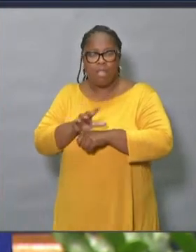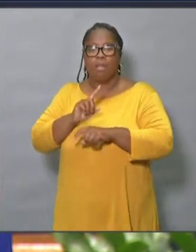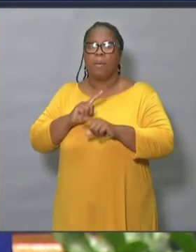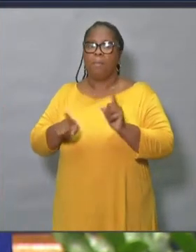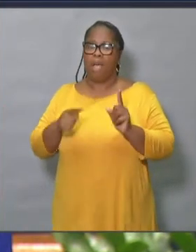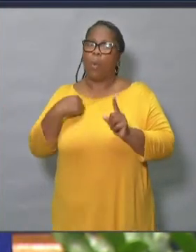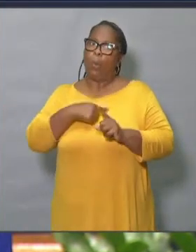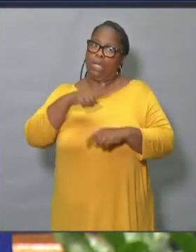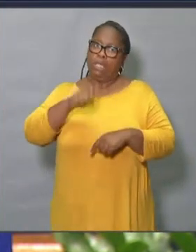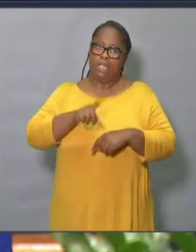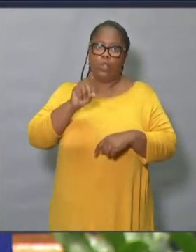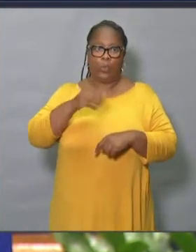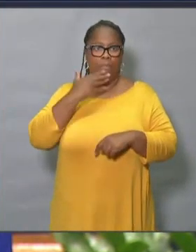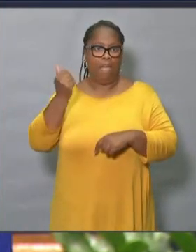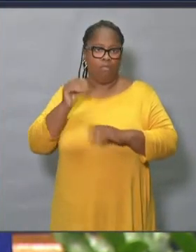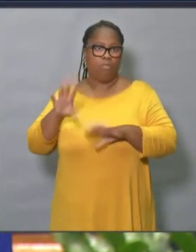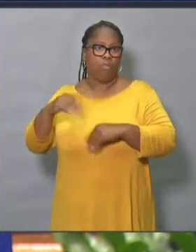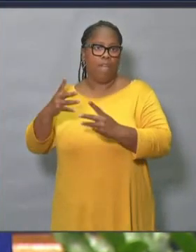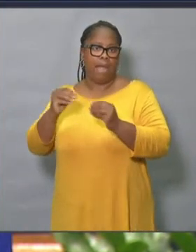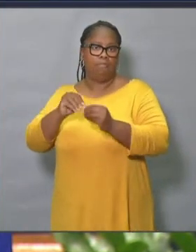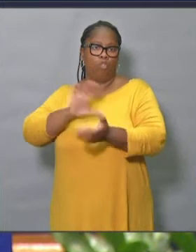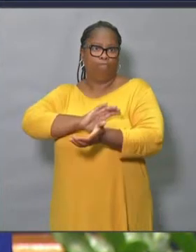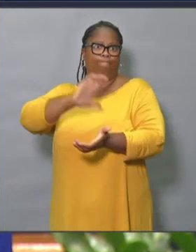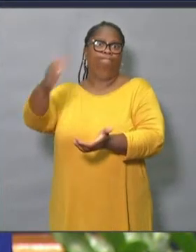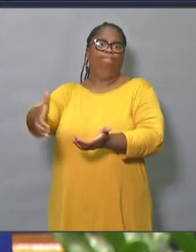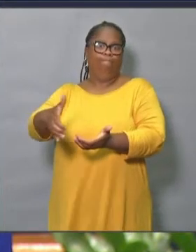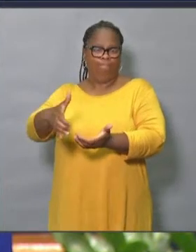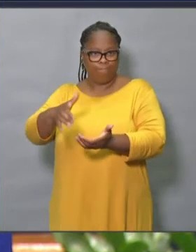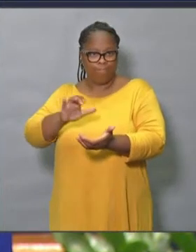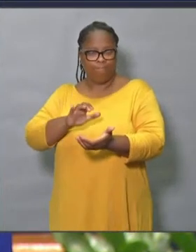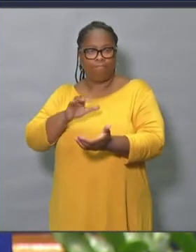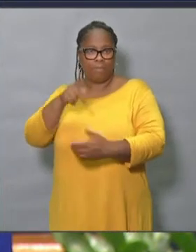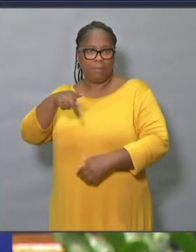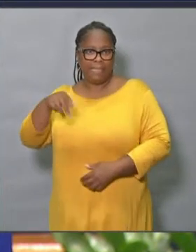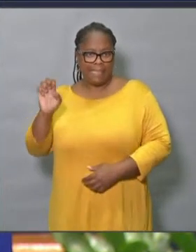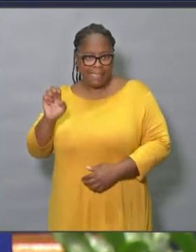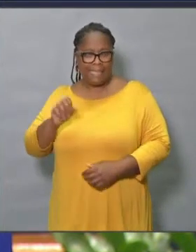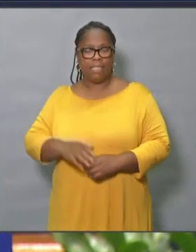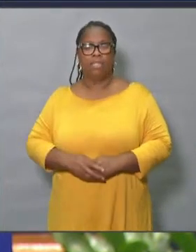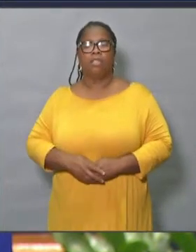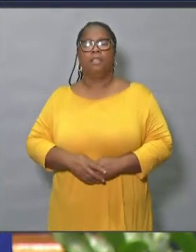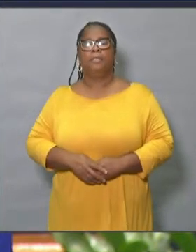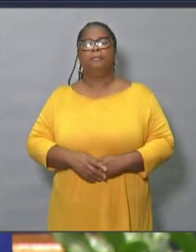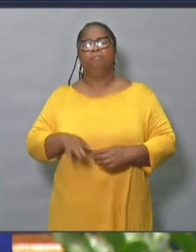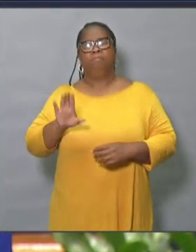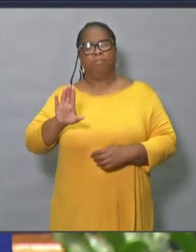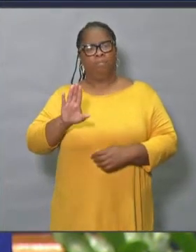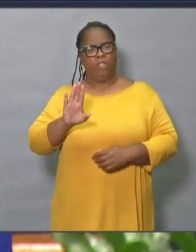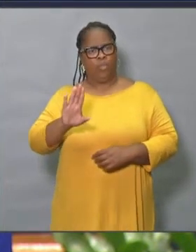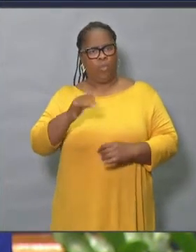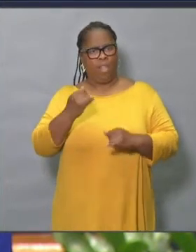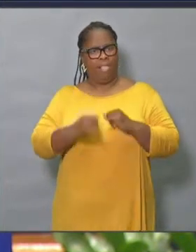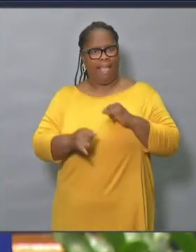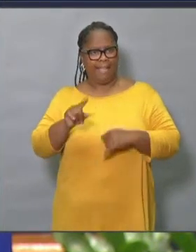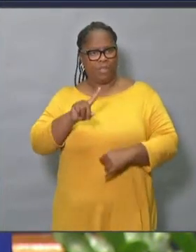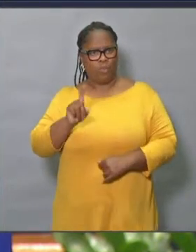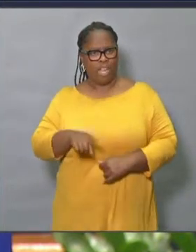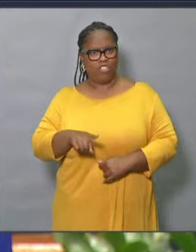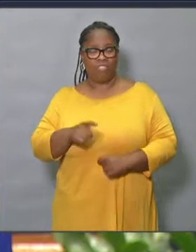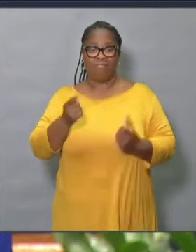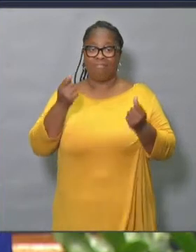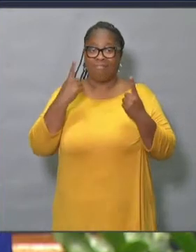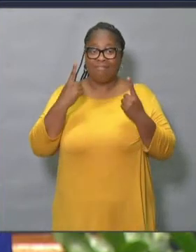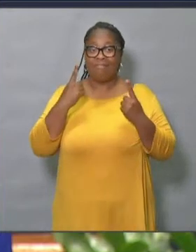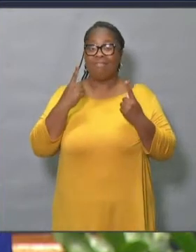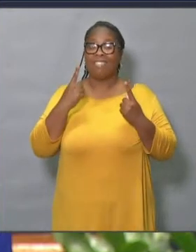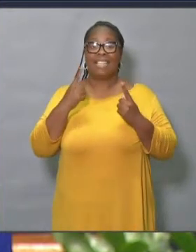on making sure that they have an adequate stockpile of PPE. And in terms of the last question, I want to note that the studies